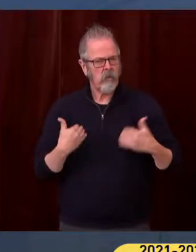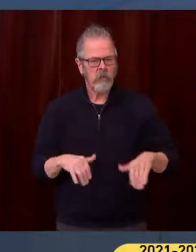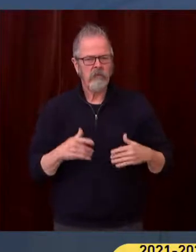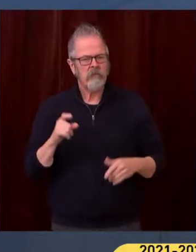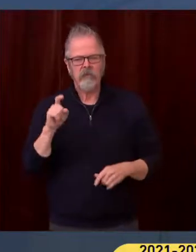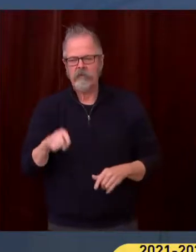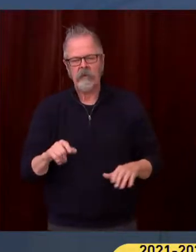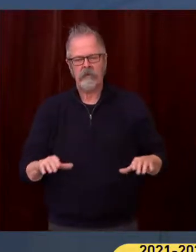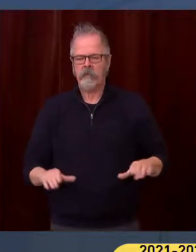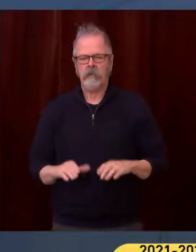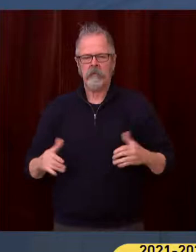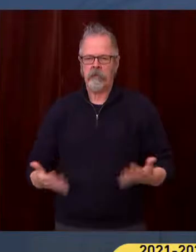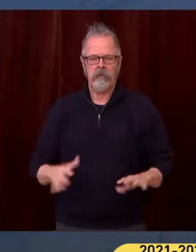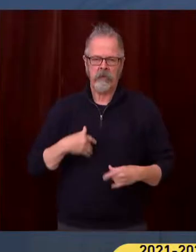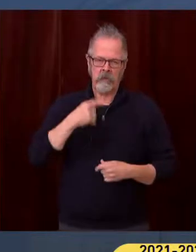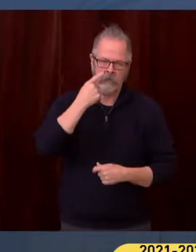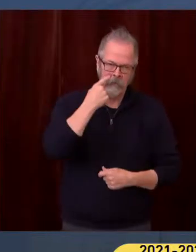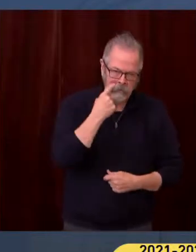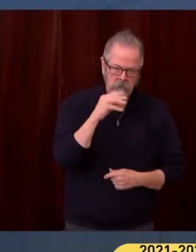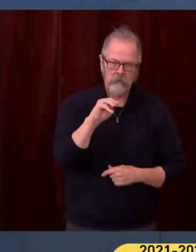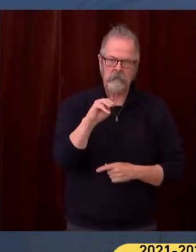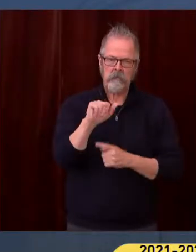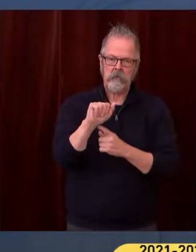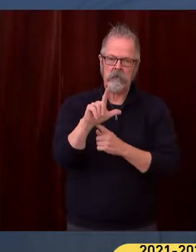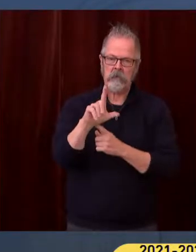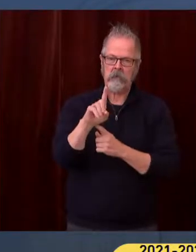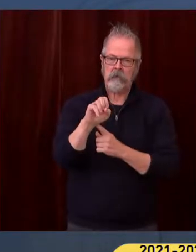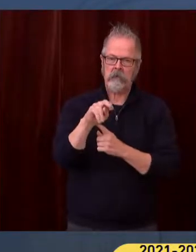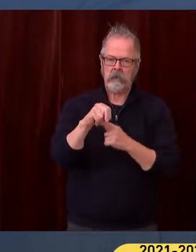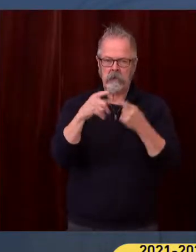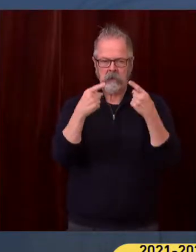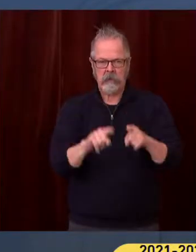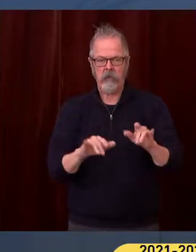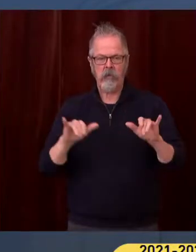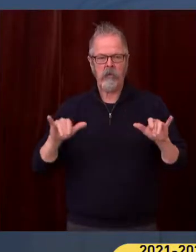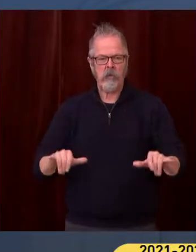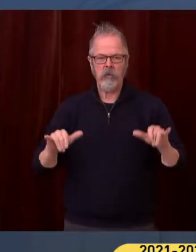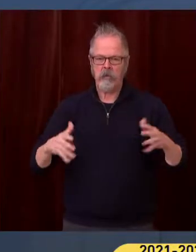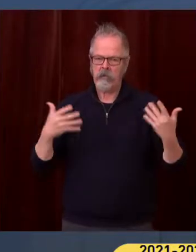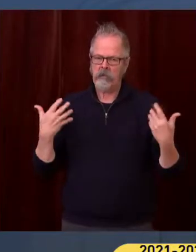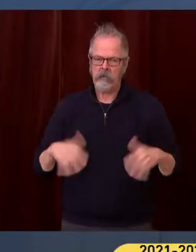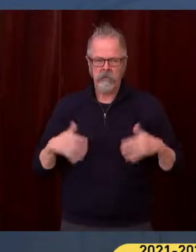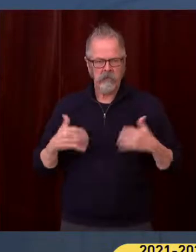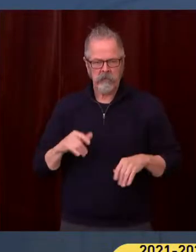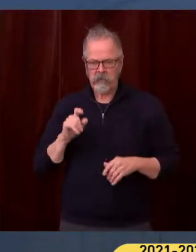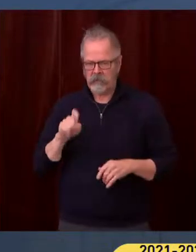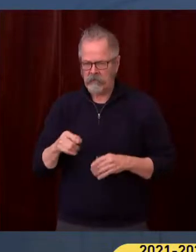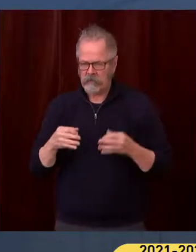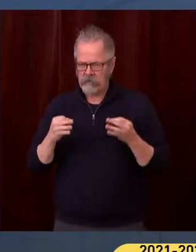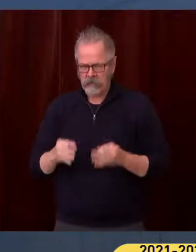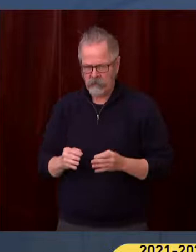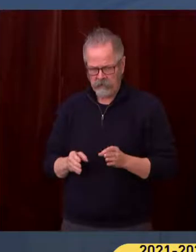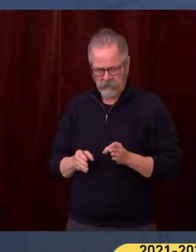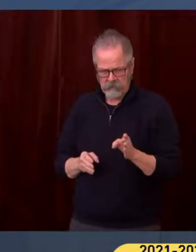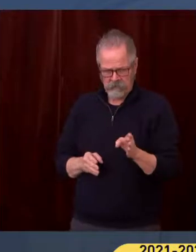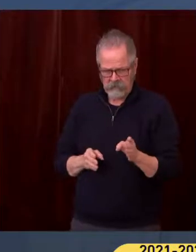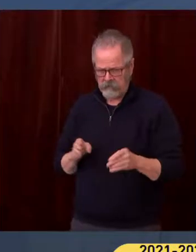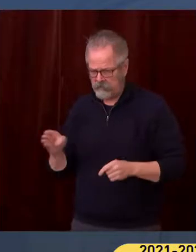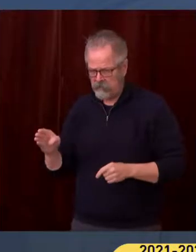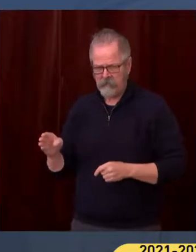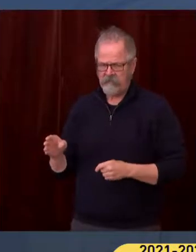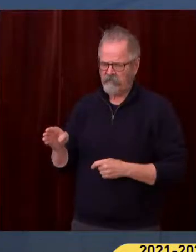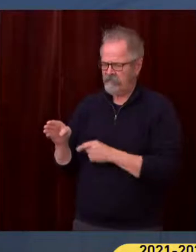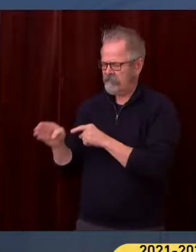And this is a fork in the road. And we're going to take one to healthier communities. And people's tolerance for inaction